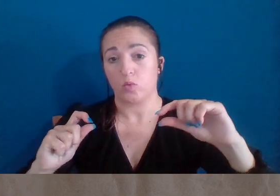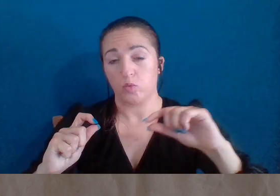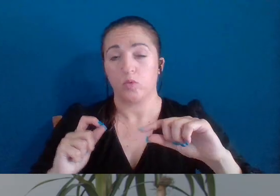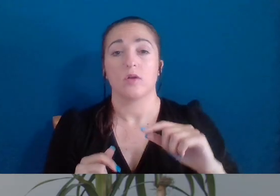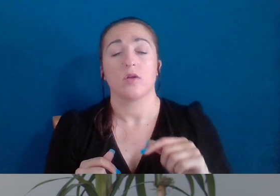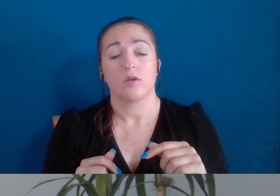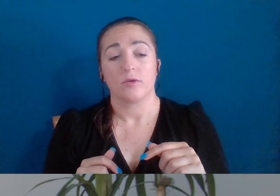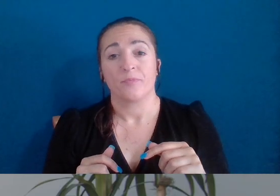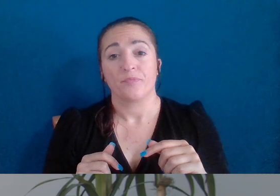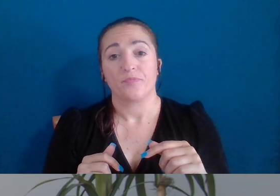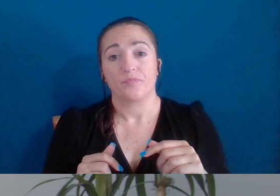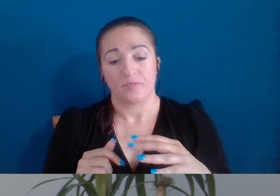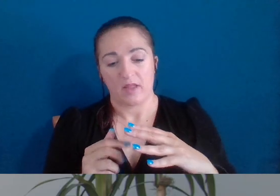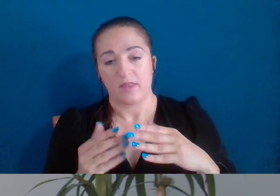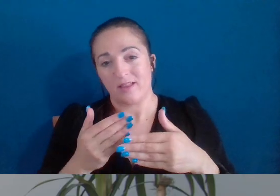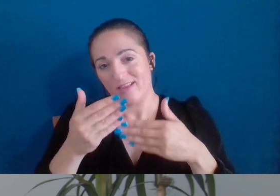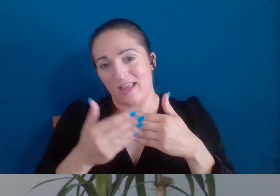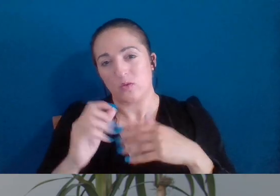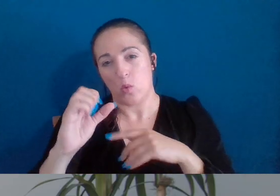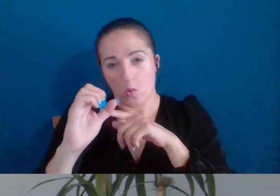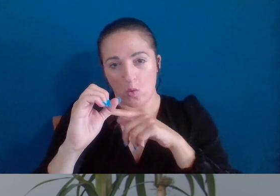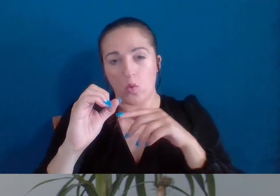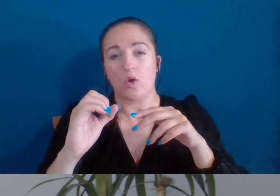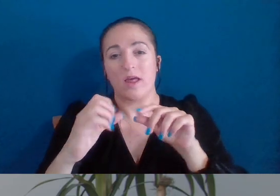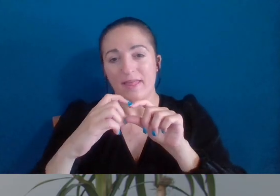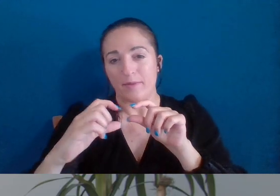And I'm gonna go right next to it and shove this piece through.